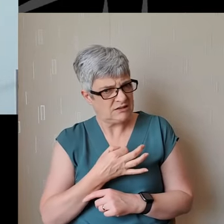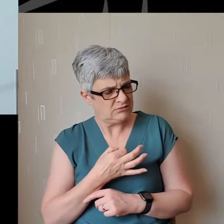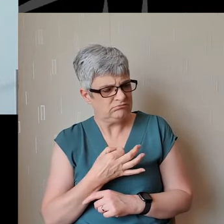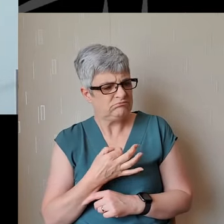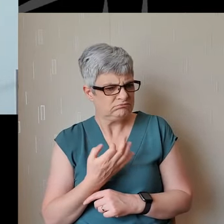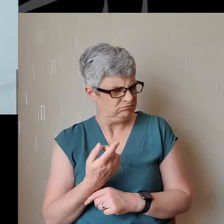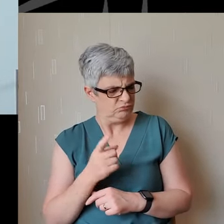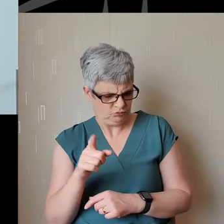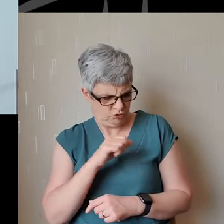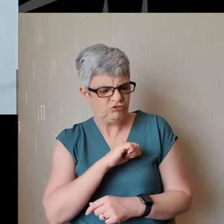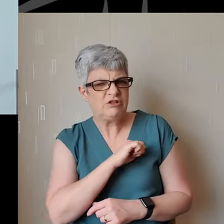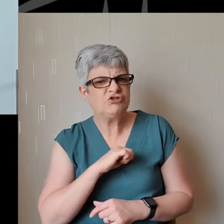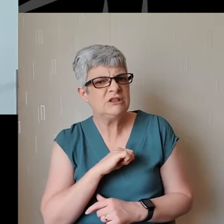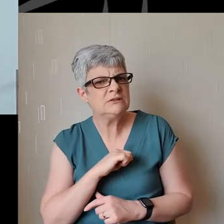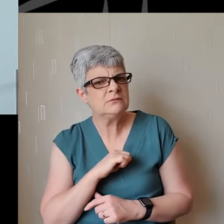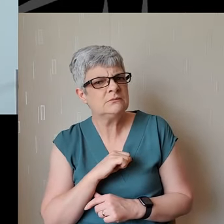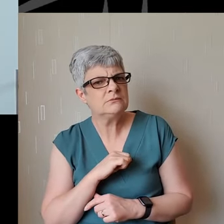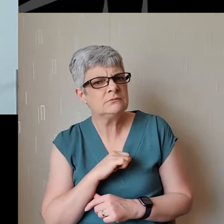friend, "Are you a Christian?"